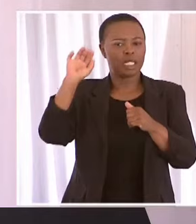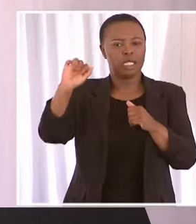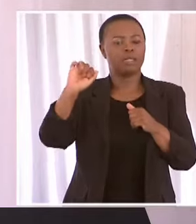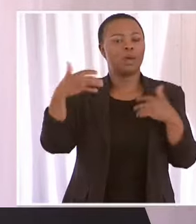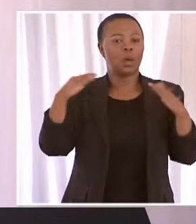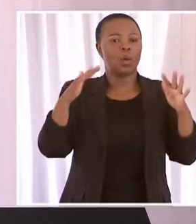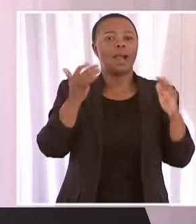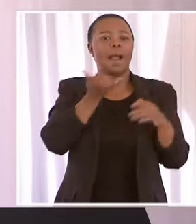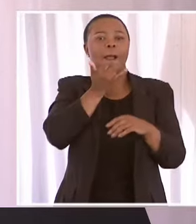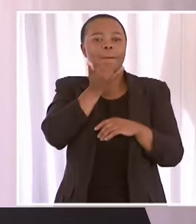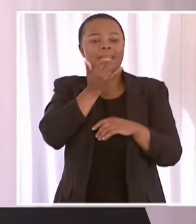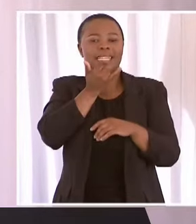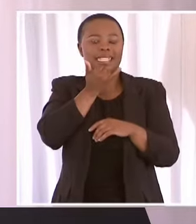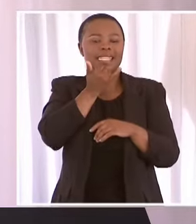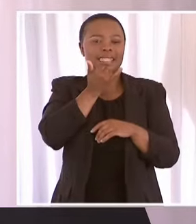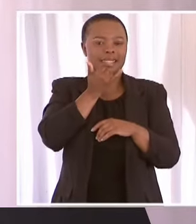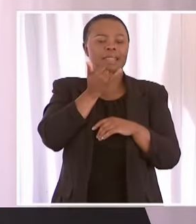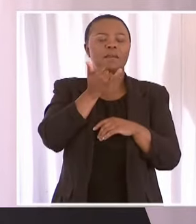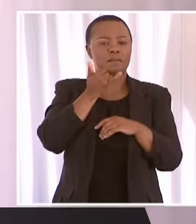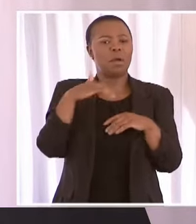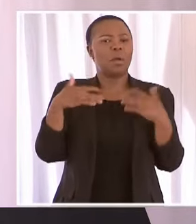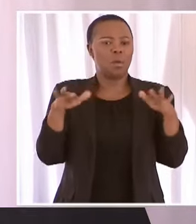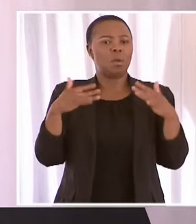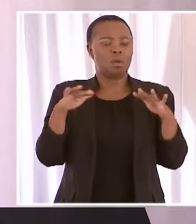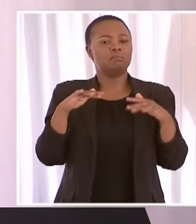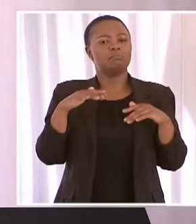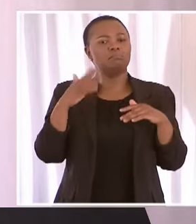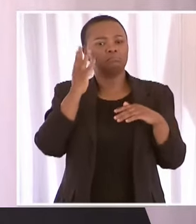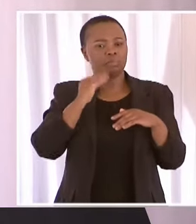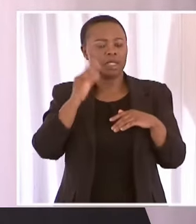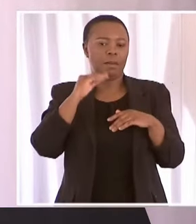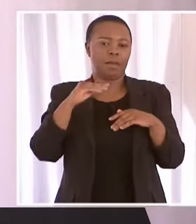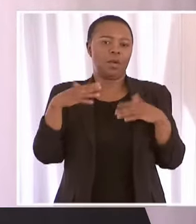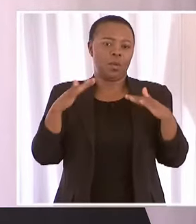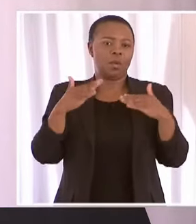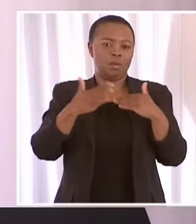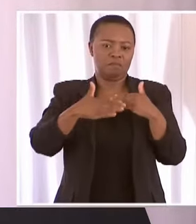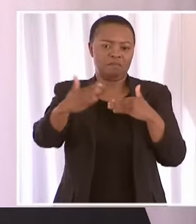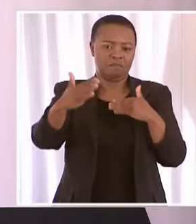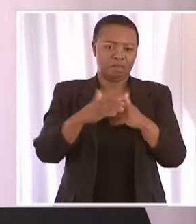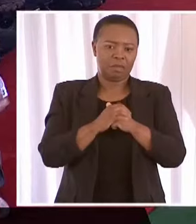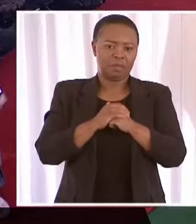happiness of a flat he shared in Tufnell Park with his wonderful partner, Anne-Marie Davis.